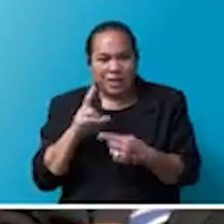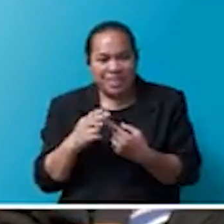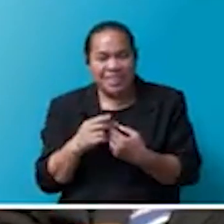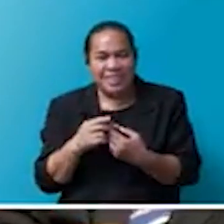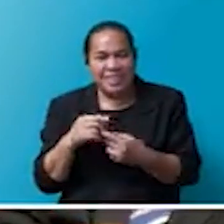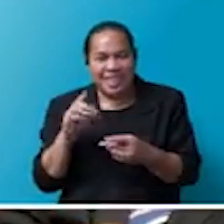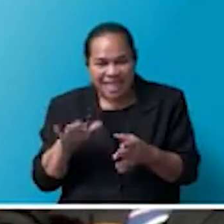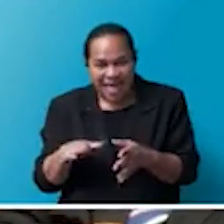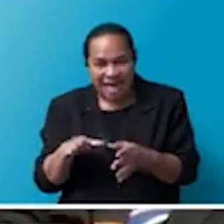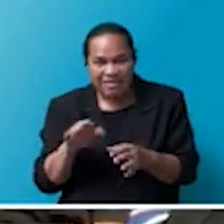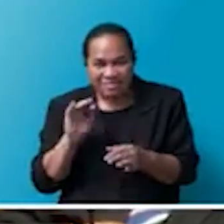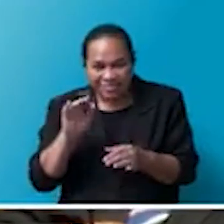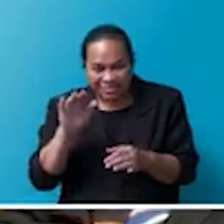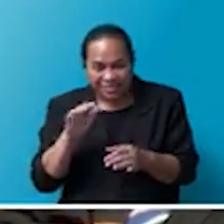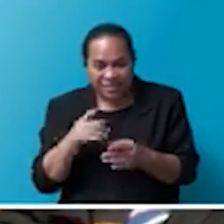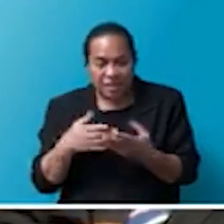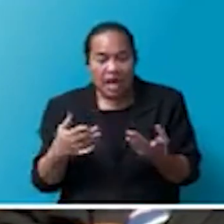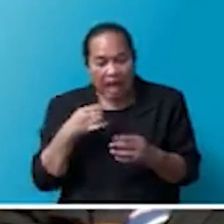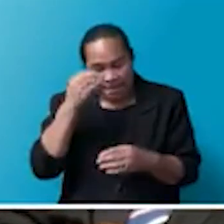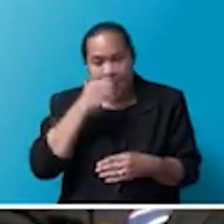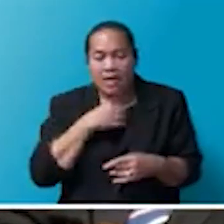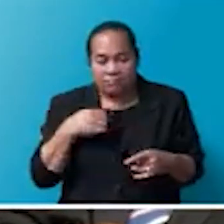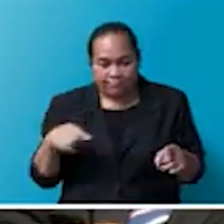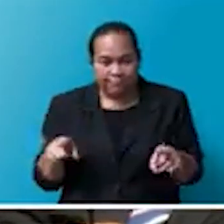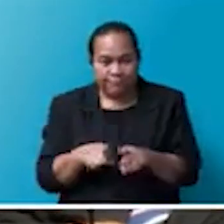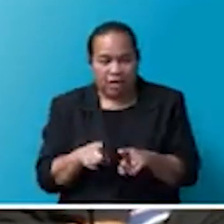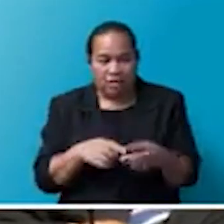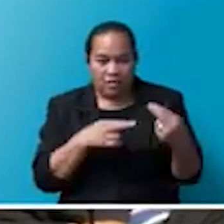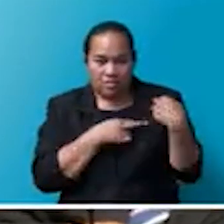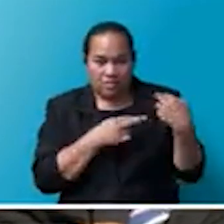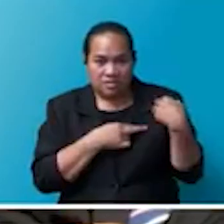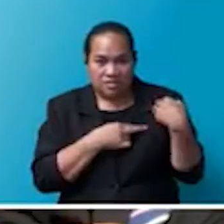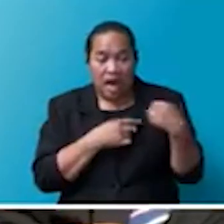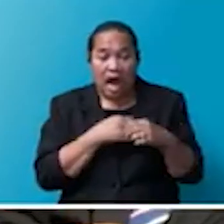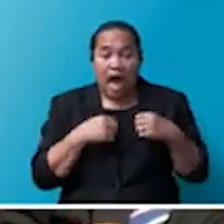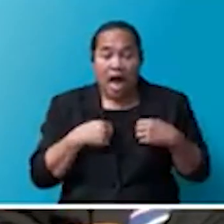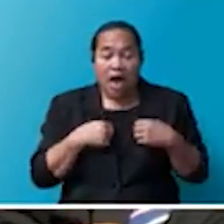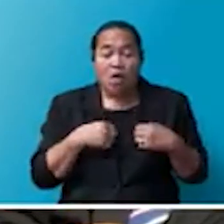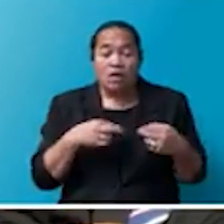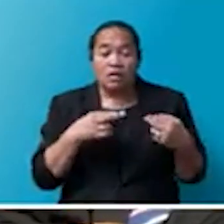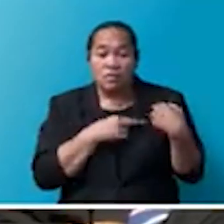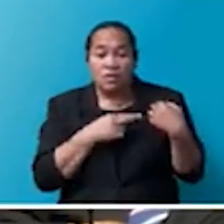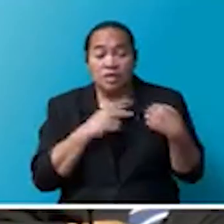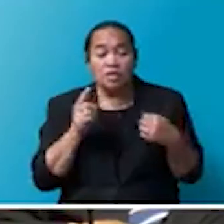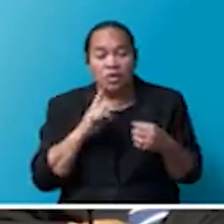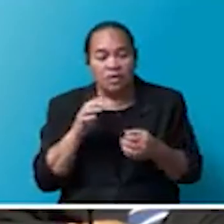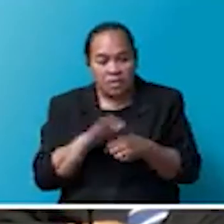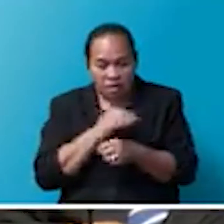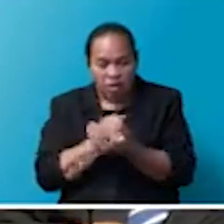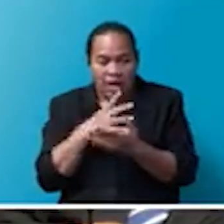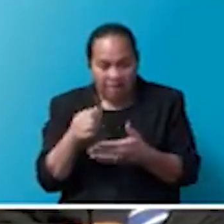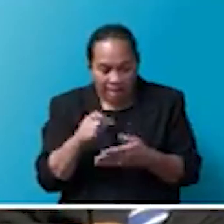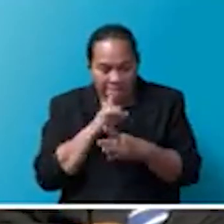I believe ours does too. Our destiny is to secure peace at home, stand